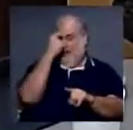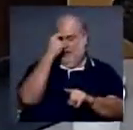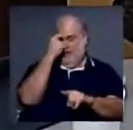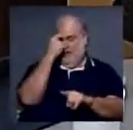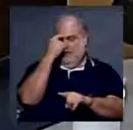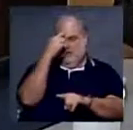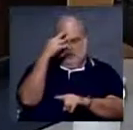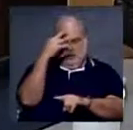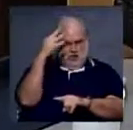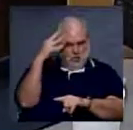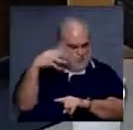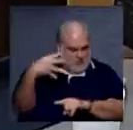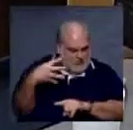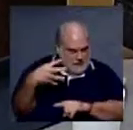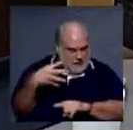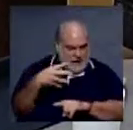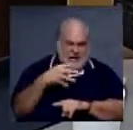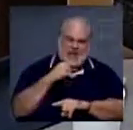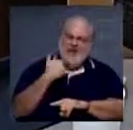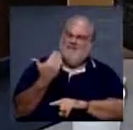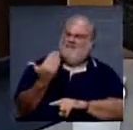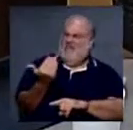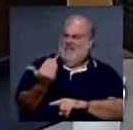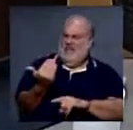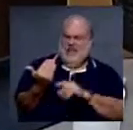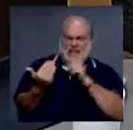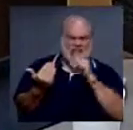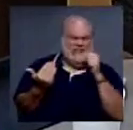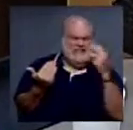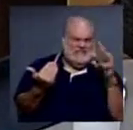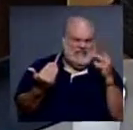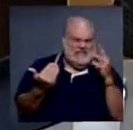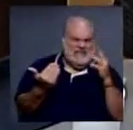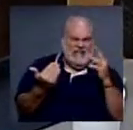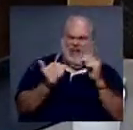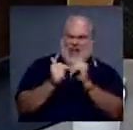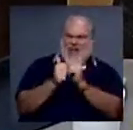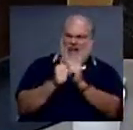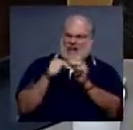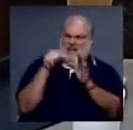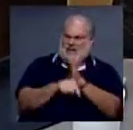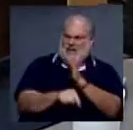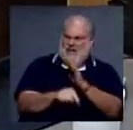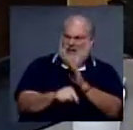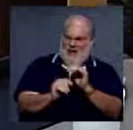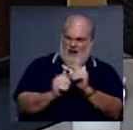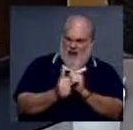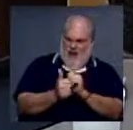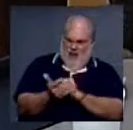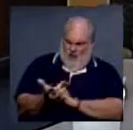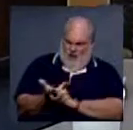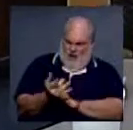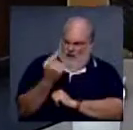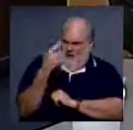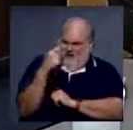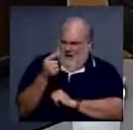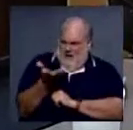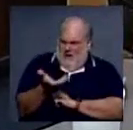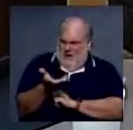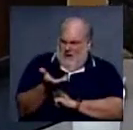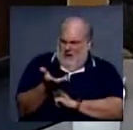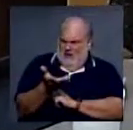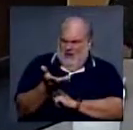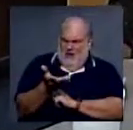How could you dare, at 15 years old or 16 years old, think about taking somebody's life? What did you think was going to